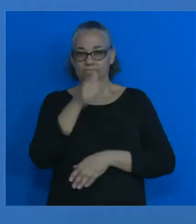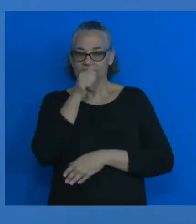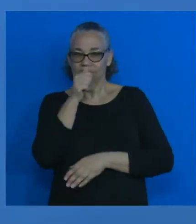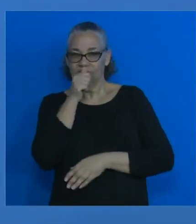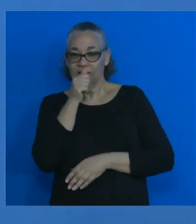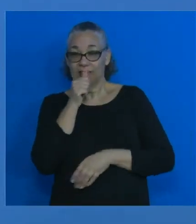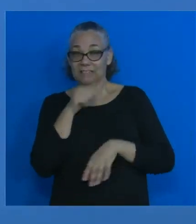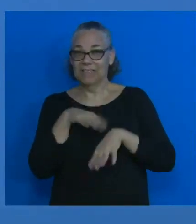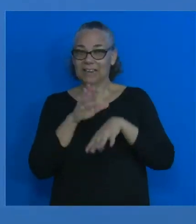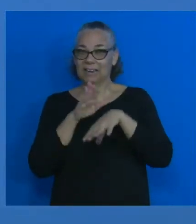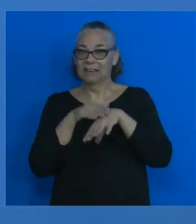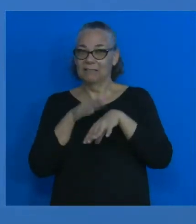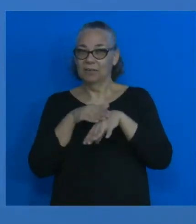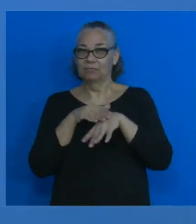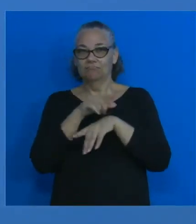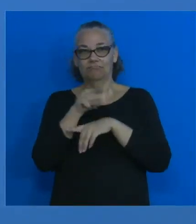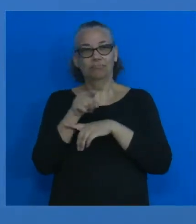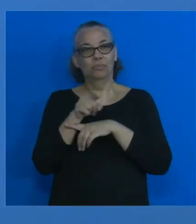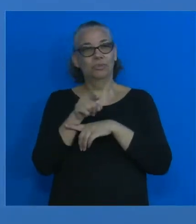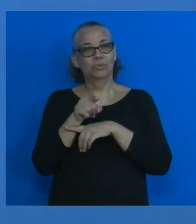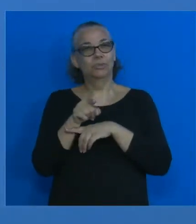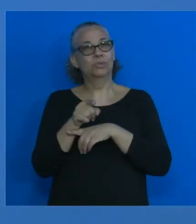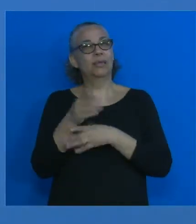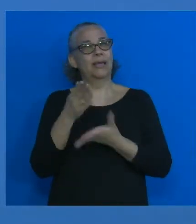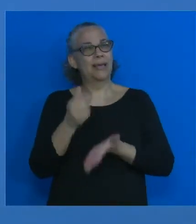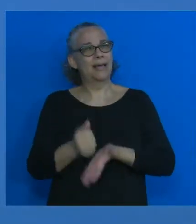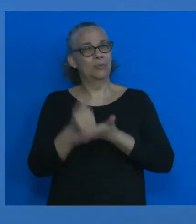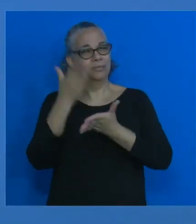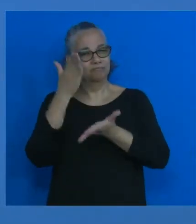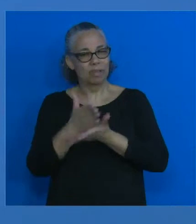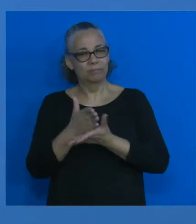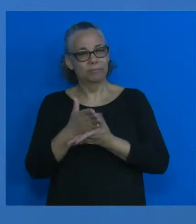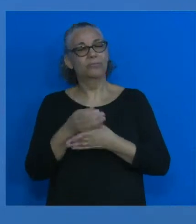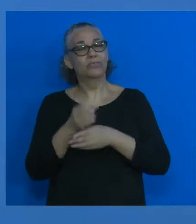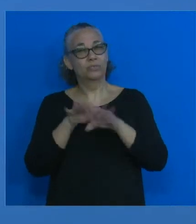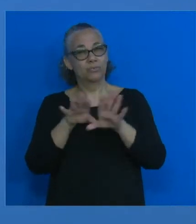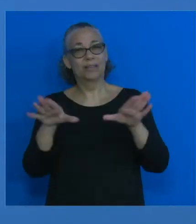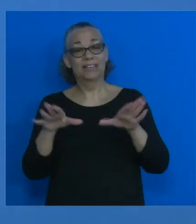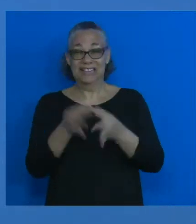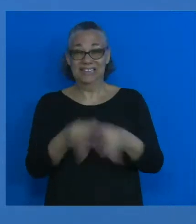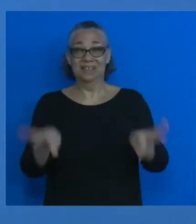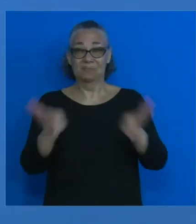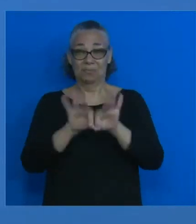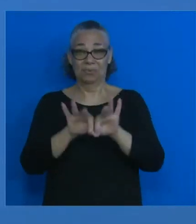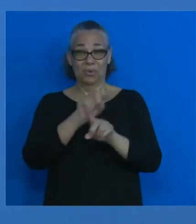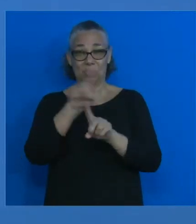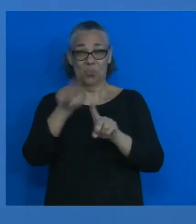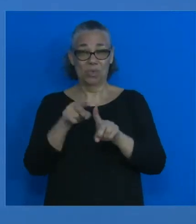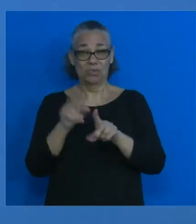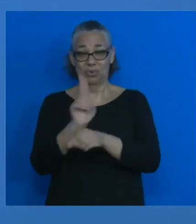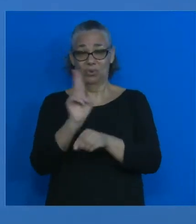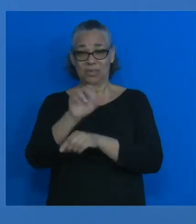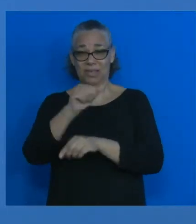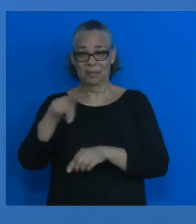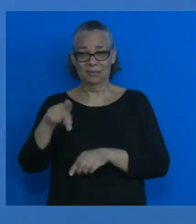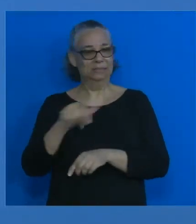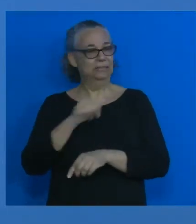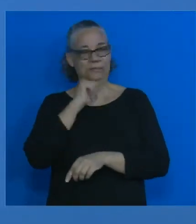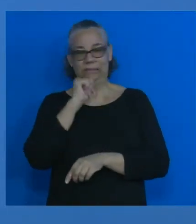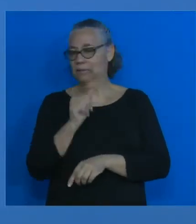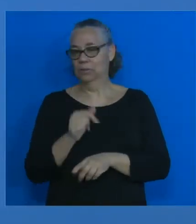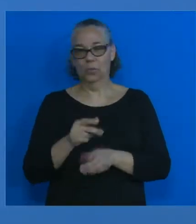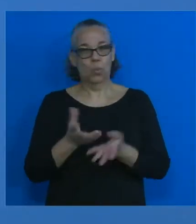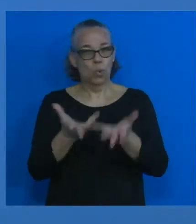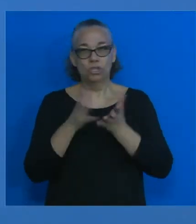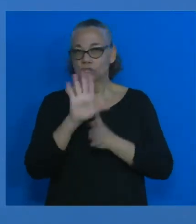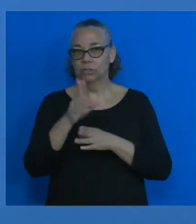personally know, which can help slow the spread. And this is important because when you download the app, it doesn't ask you for your name, you don't have to put in